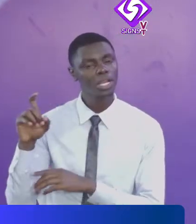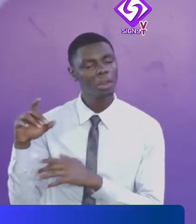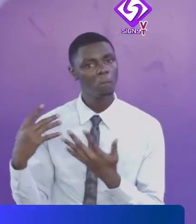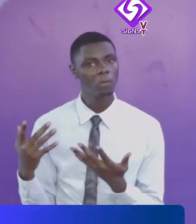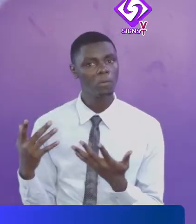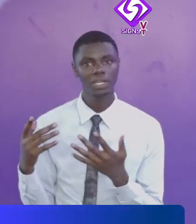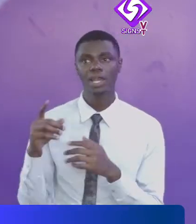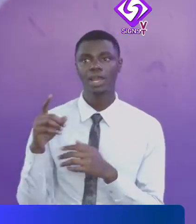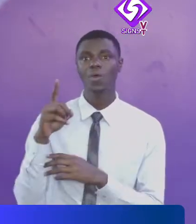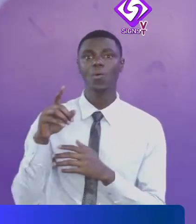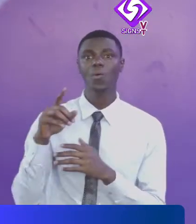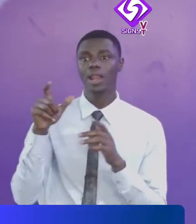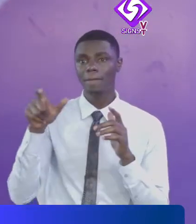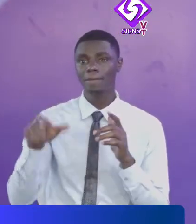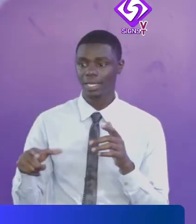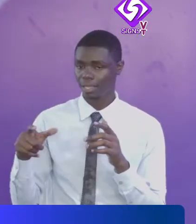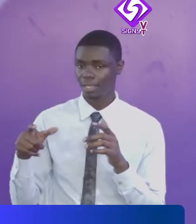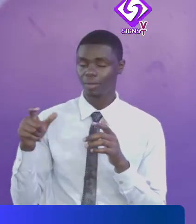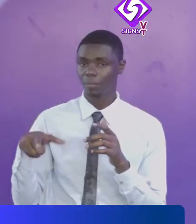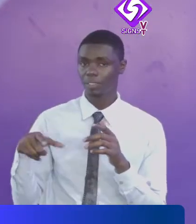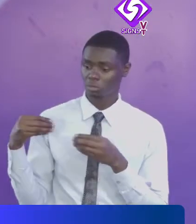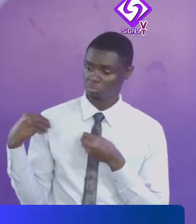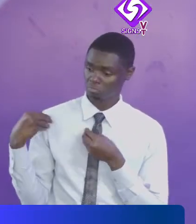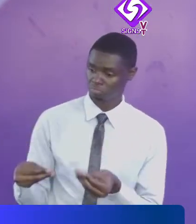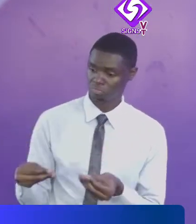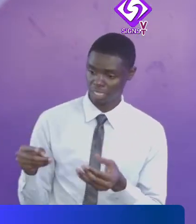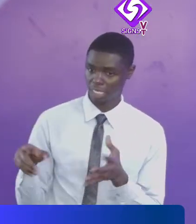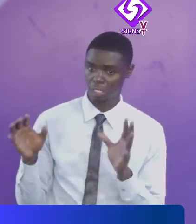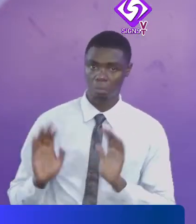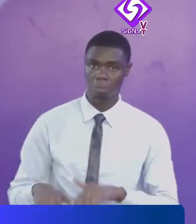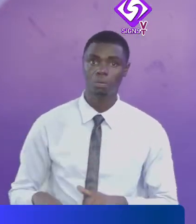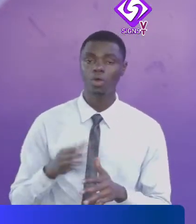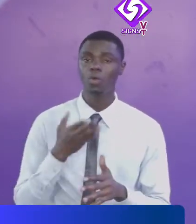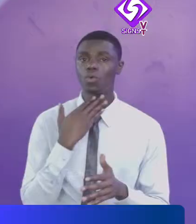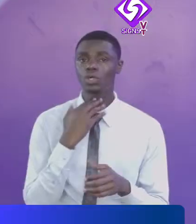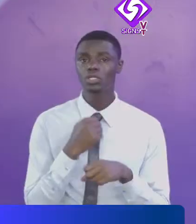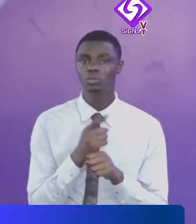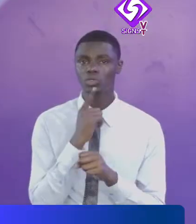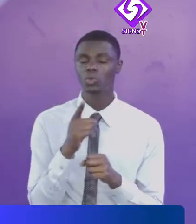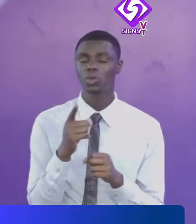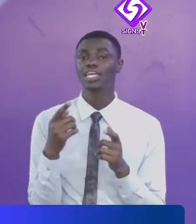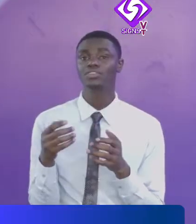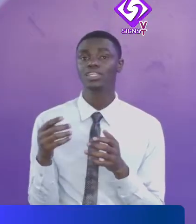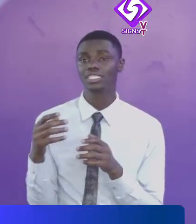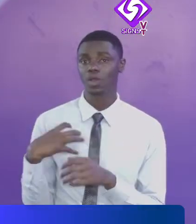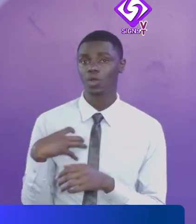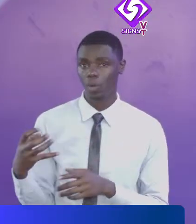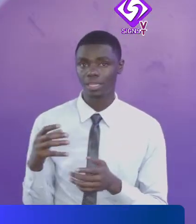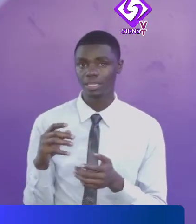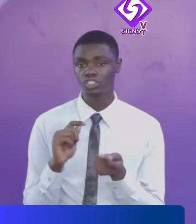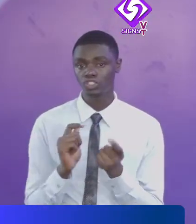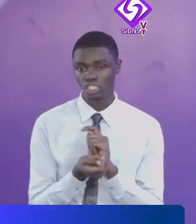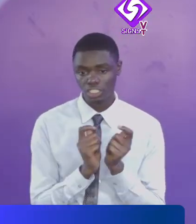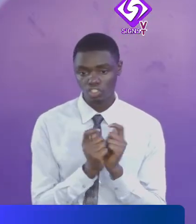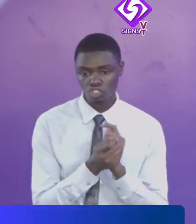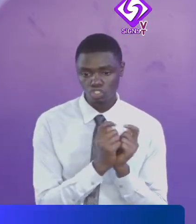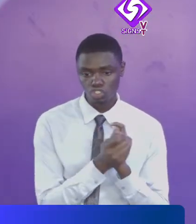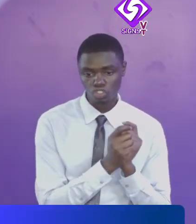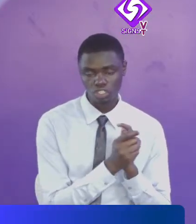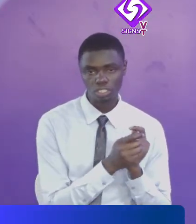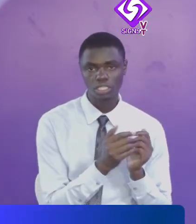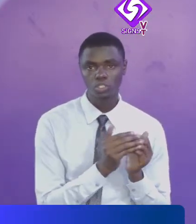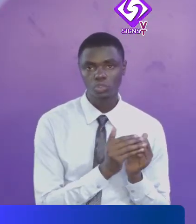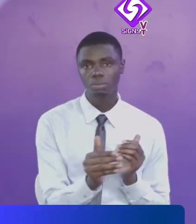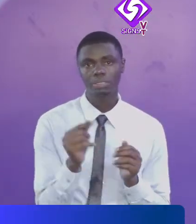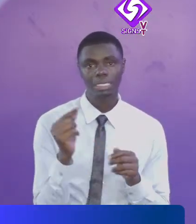wealth passes to the next generation and disappears? Yeah. So we want to make sure that even as this wealth changes hands and it moves, the next generation is ready, which is